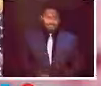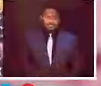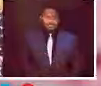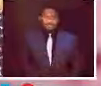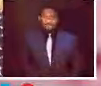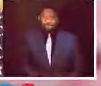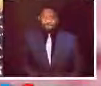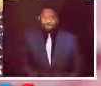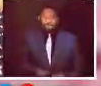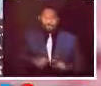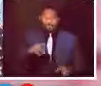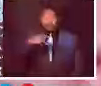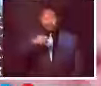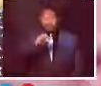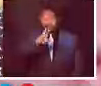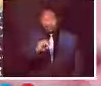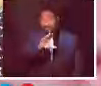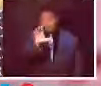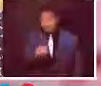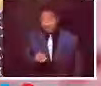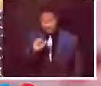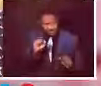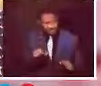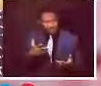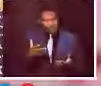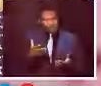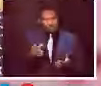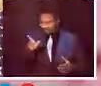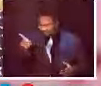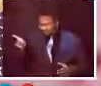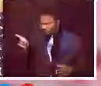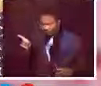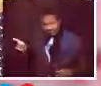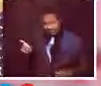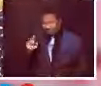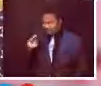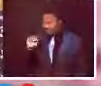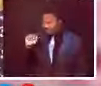on Pan-Africa, it can go with Honorable Boama and Honorable